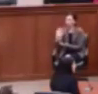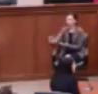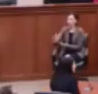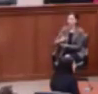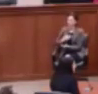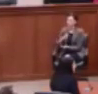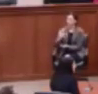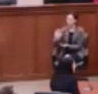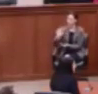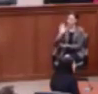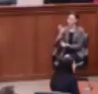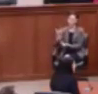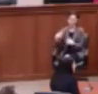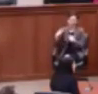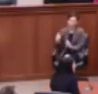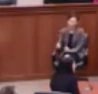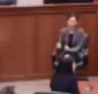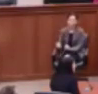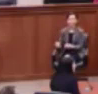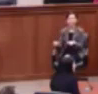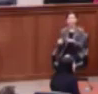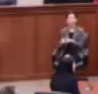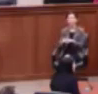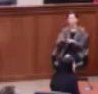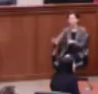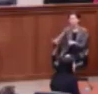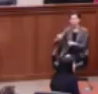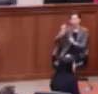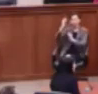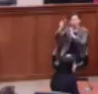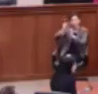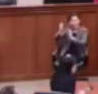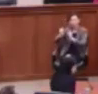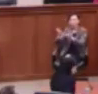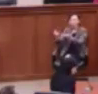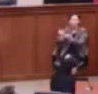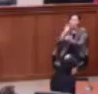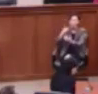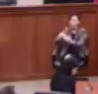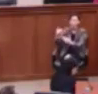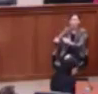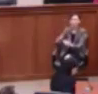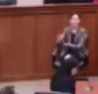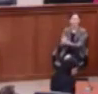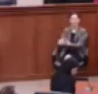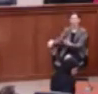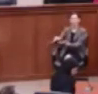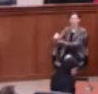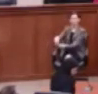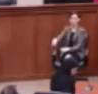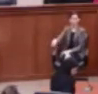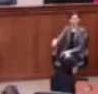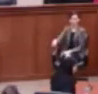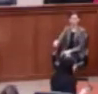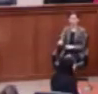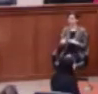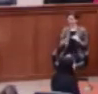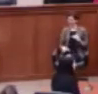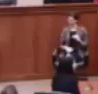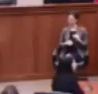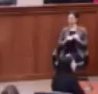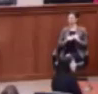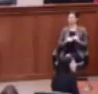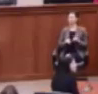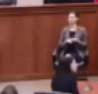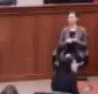been with the program, as well as to give us their insight on what they would like to see next. In addition to this, we have